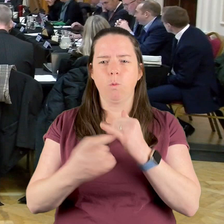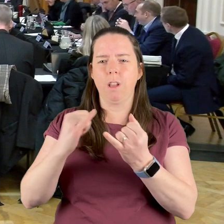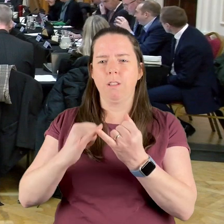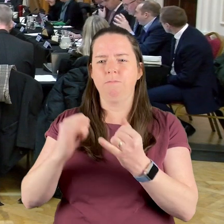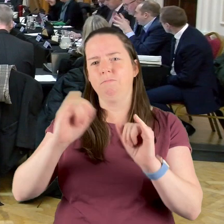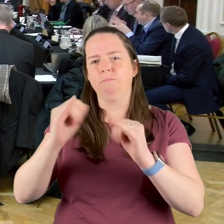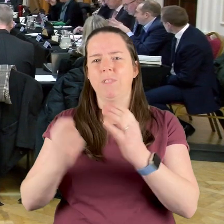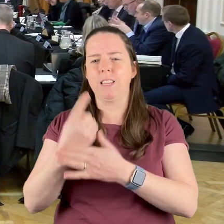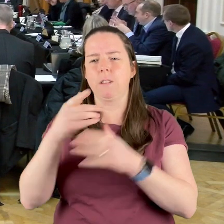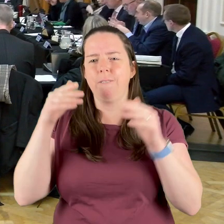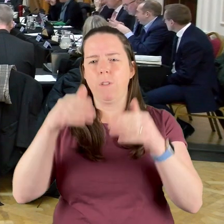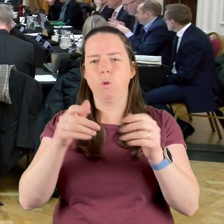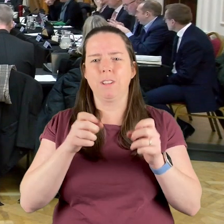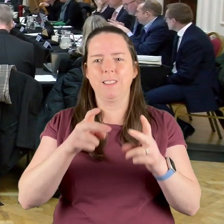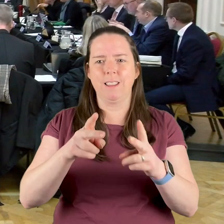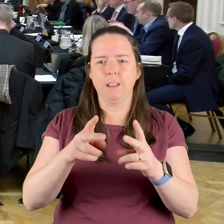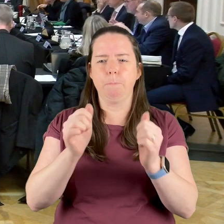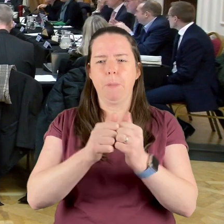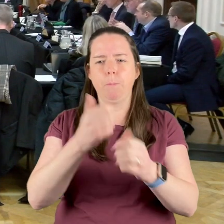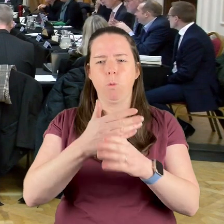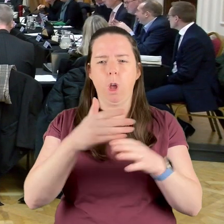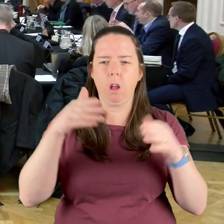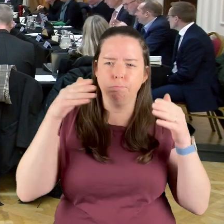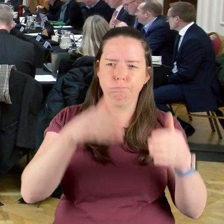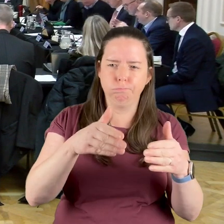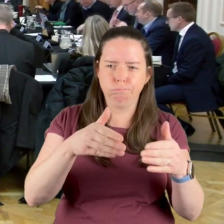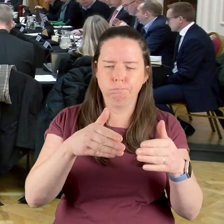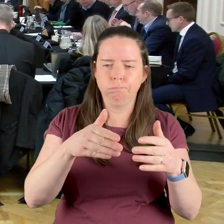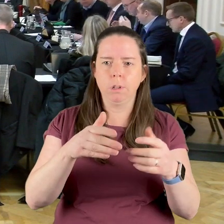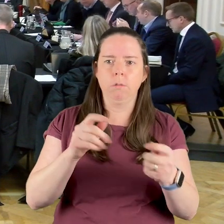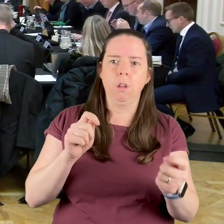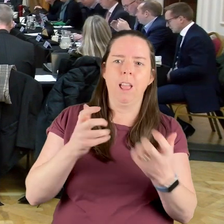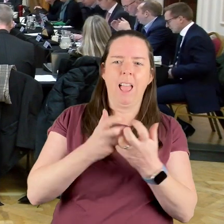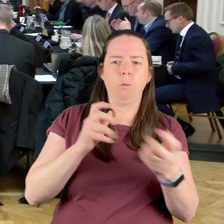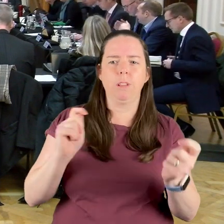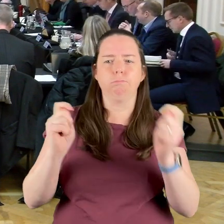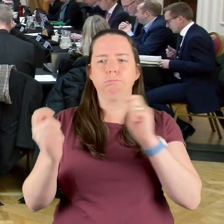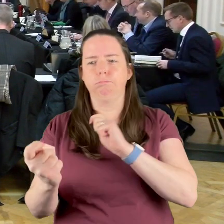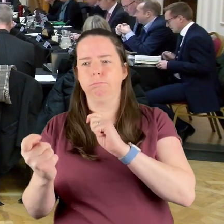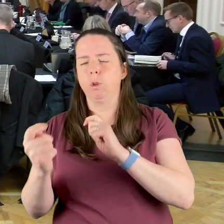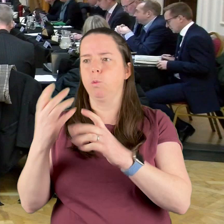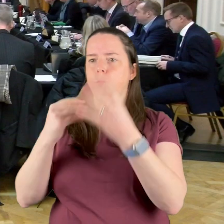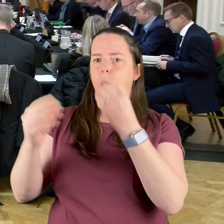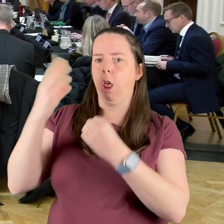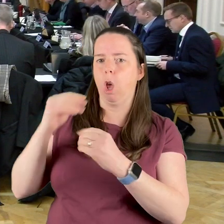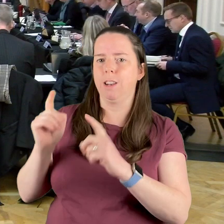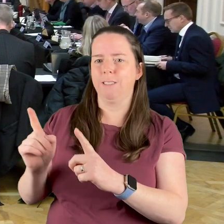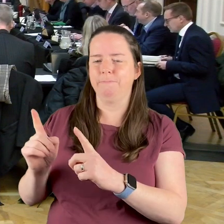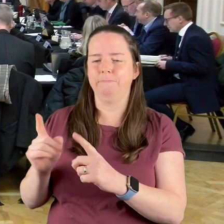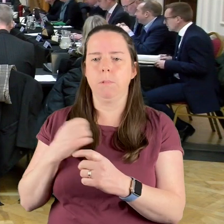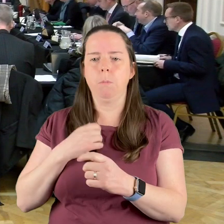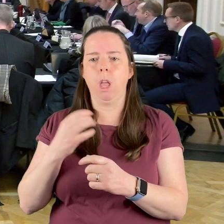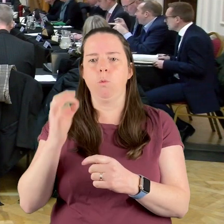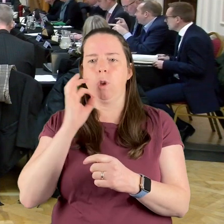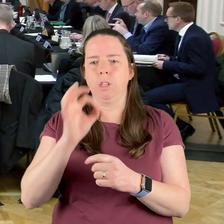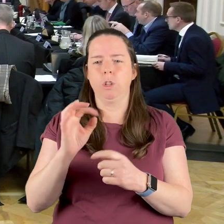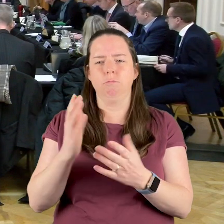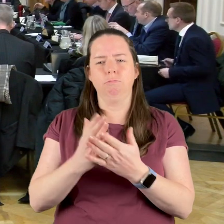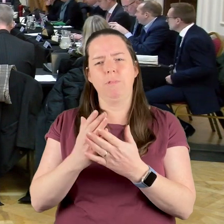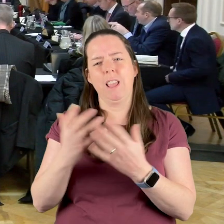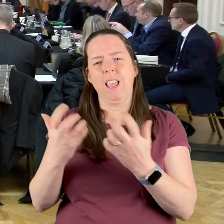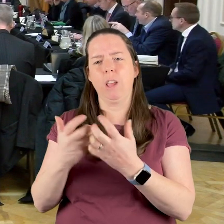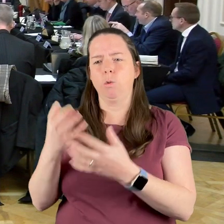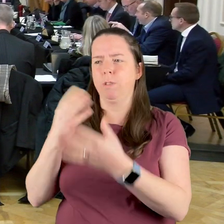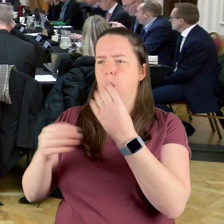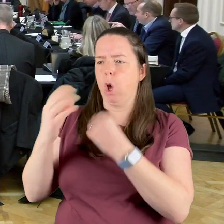is quite individual SI focused system. That's quite paperwork heavy to something that's much more about thematic learning. I think my